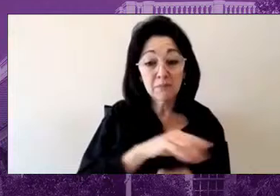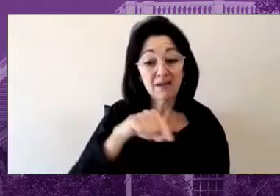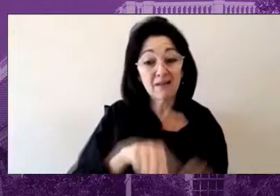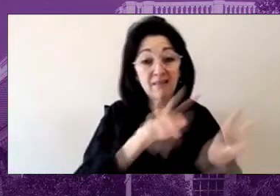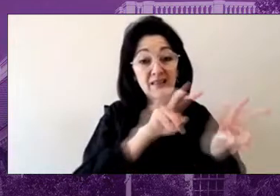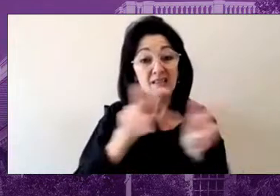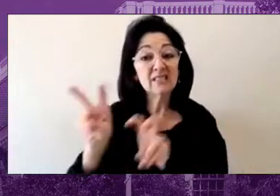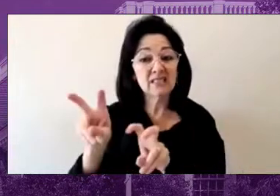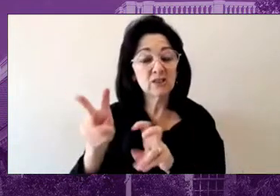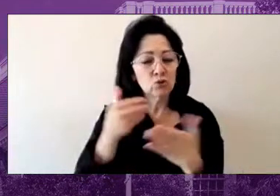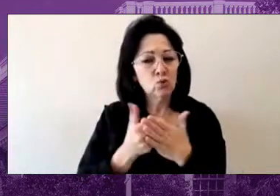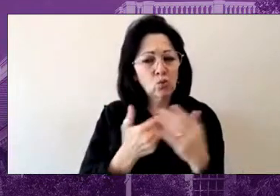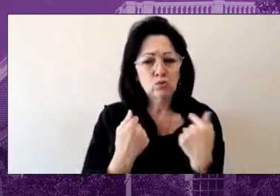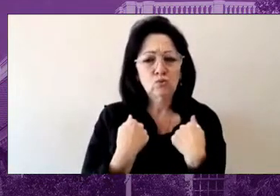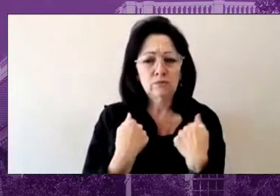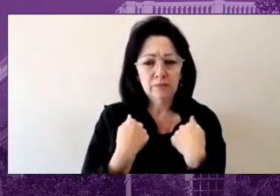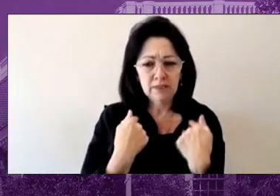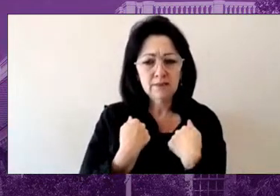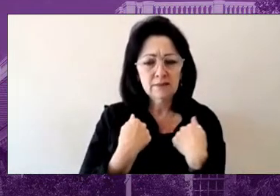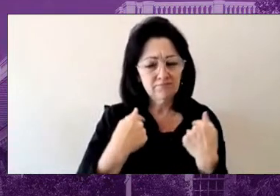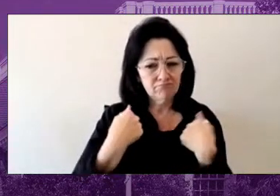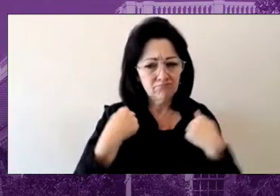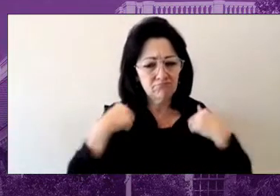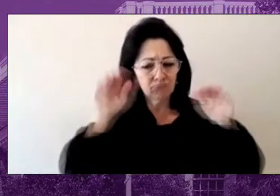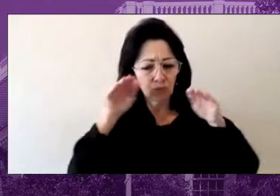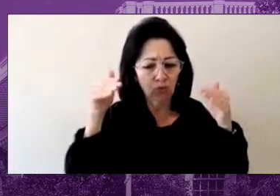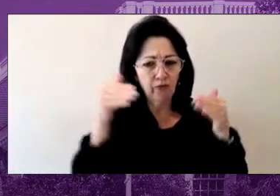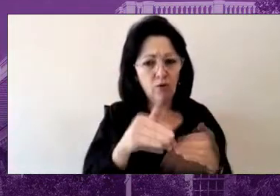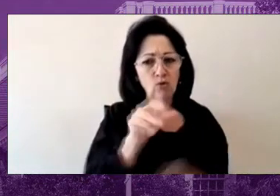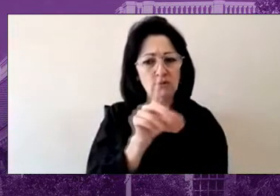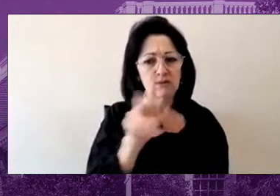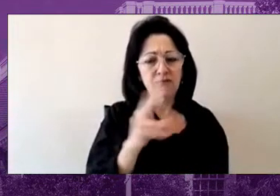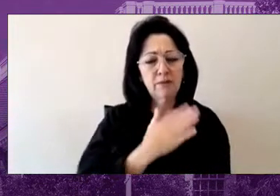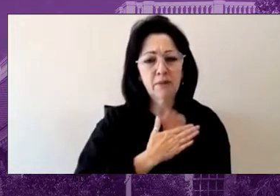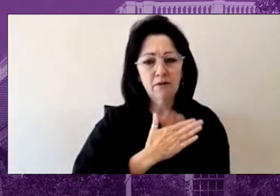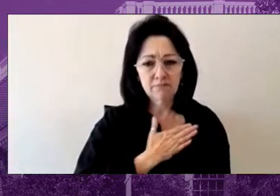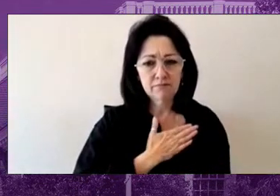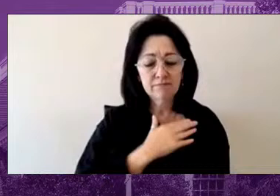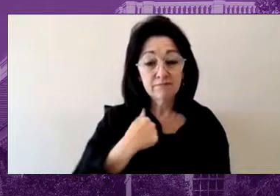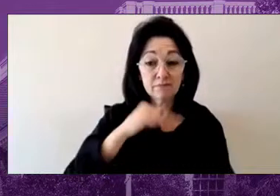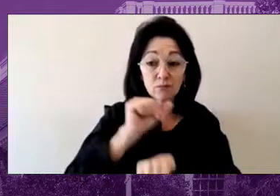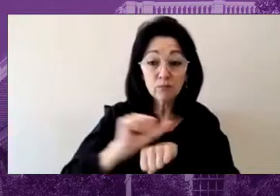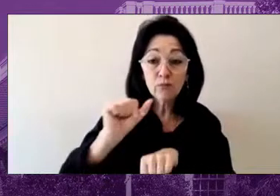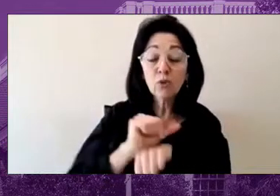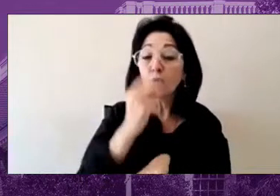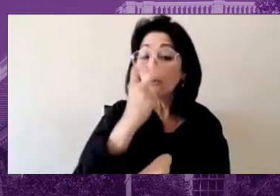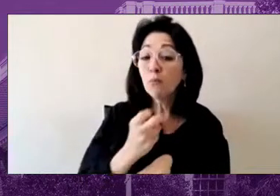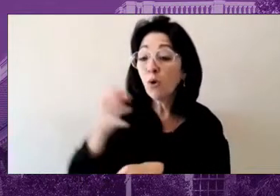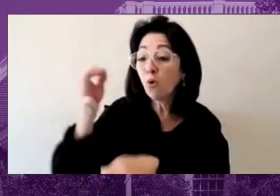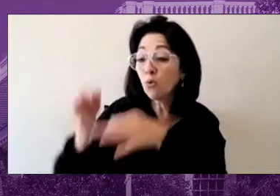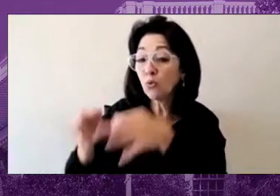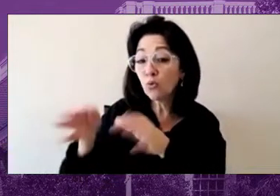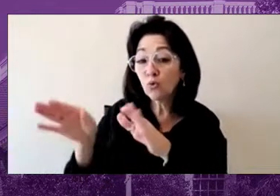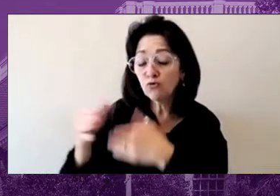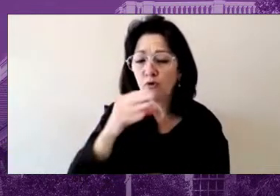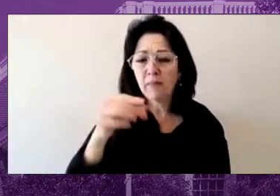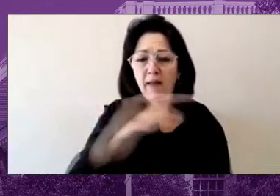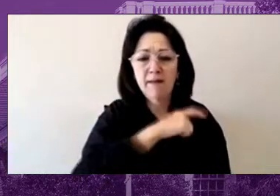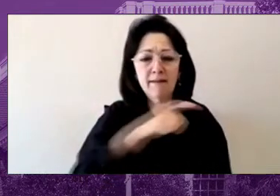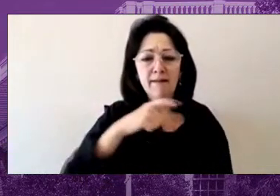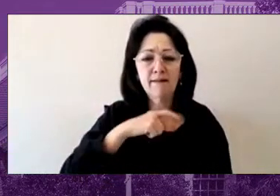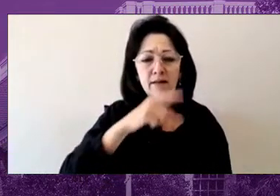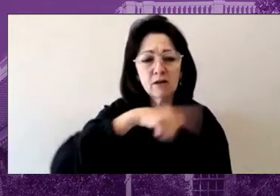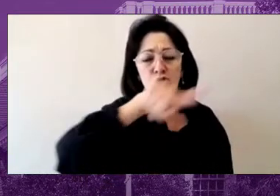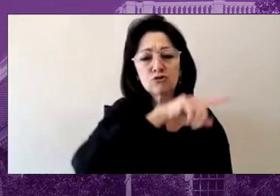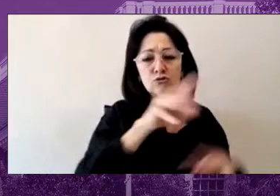with many of you for decades, both in the courtroom, in legislative hall, and in the many meetings